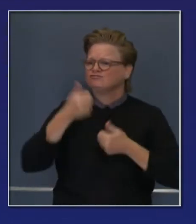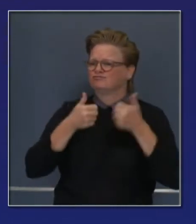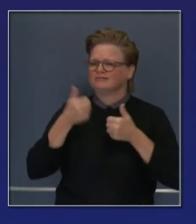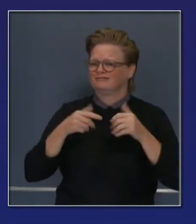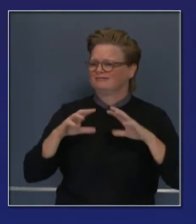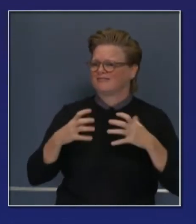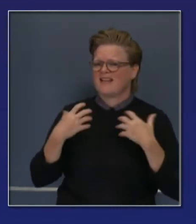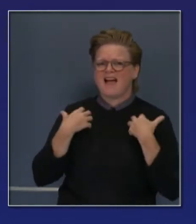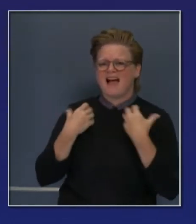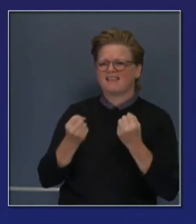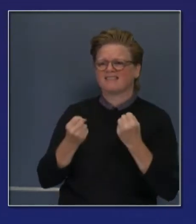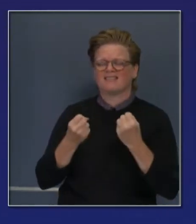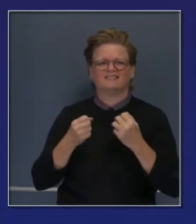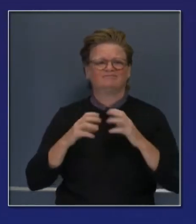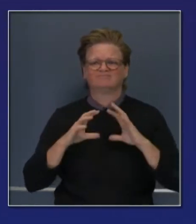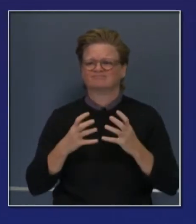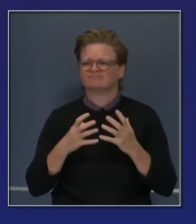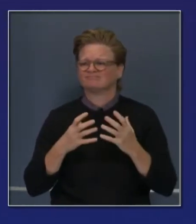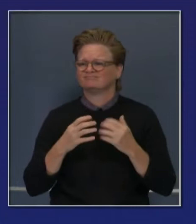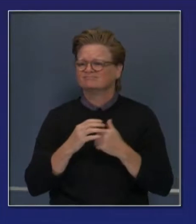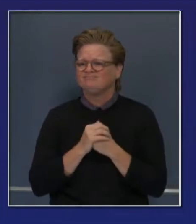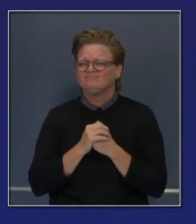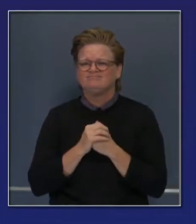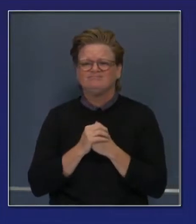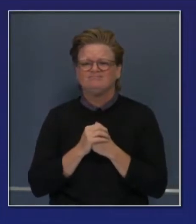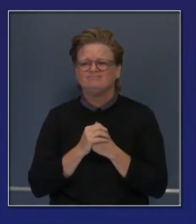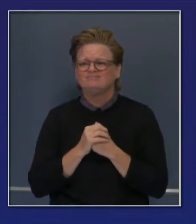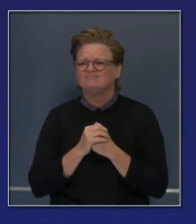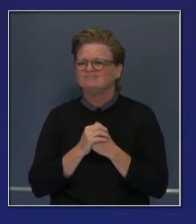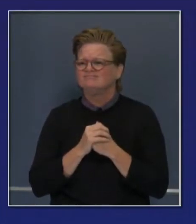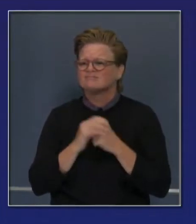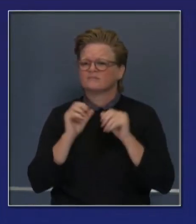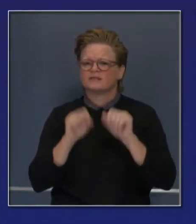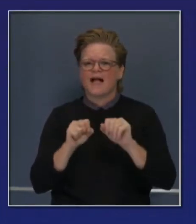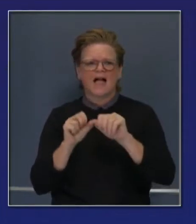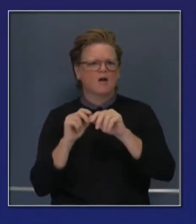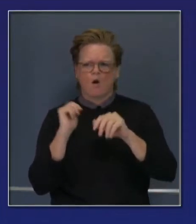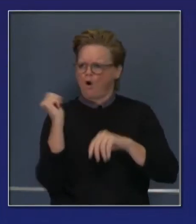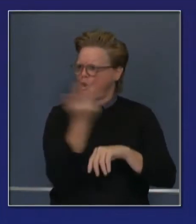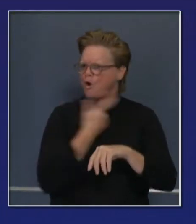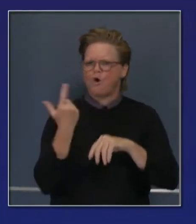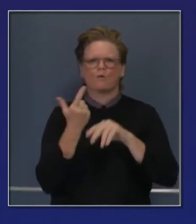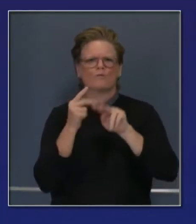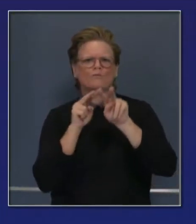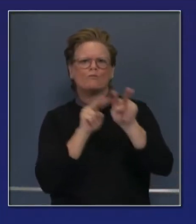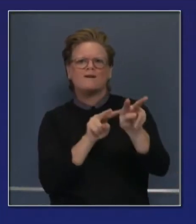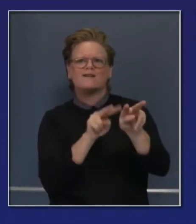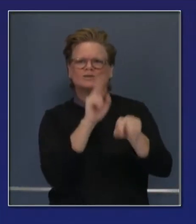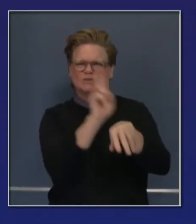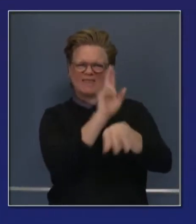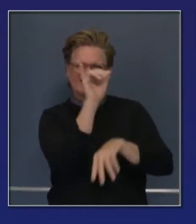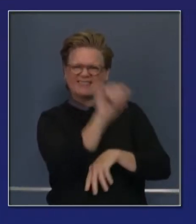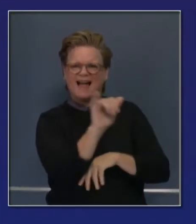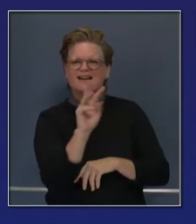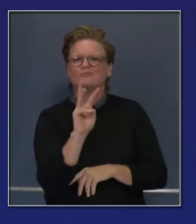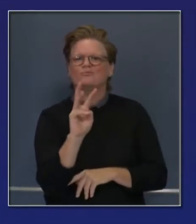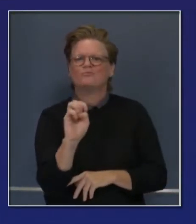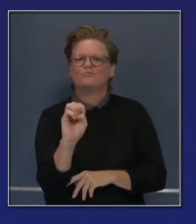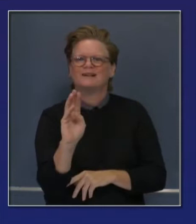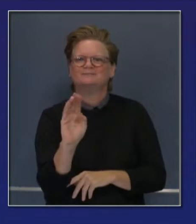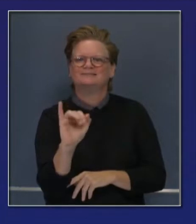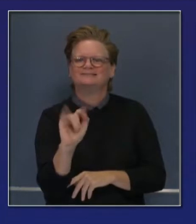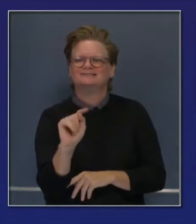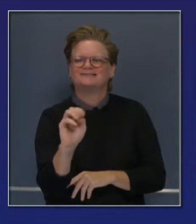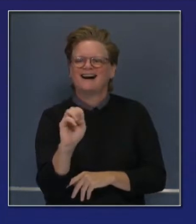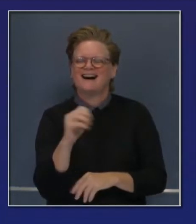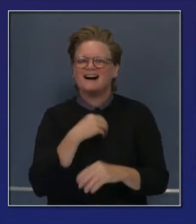officers. We have criteria that also toggles forward, but also toggles back.